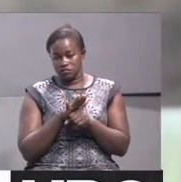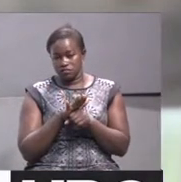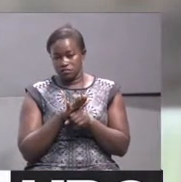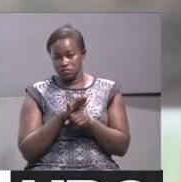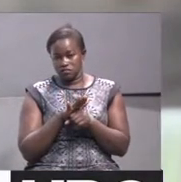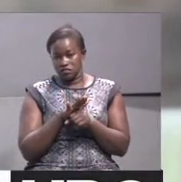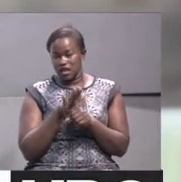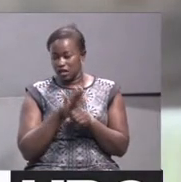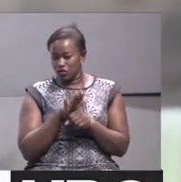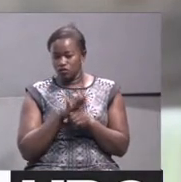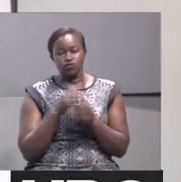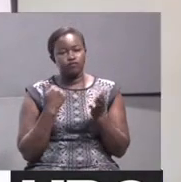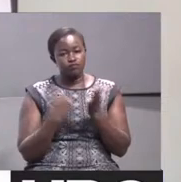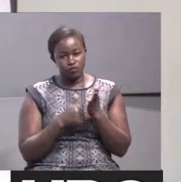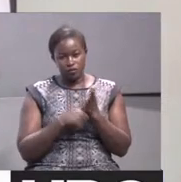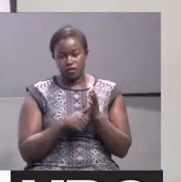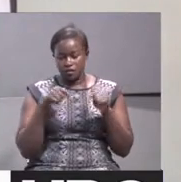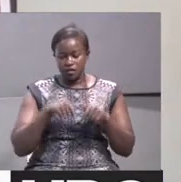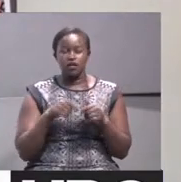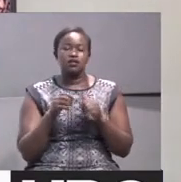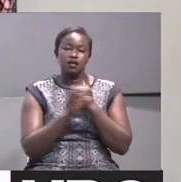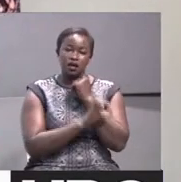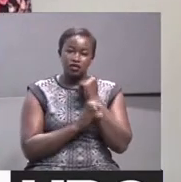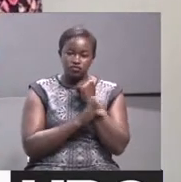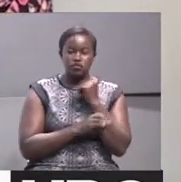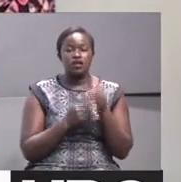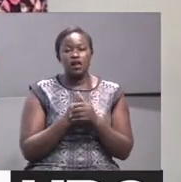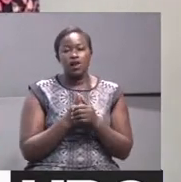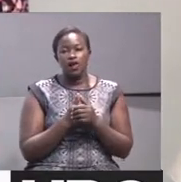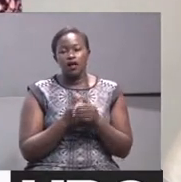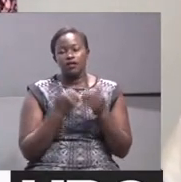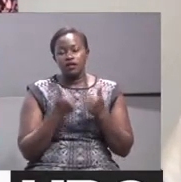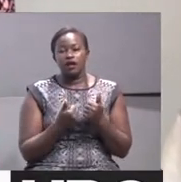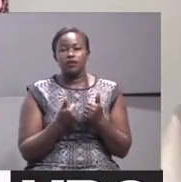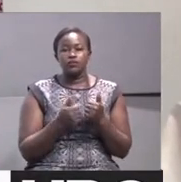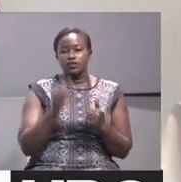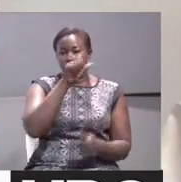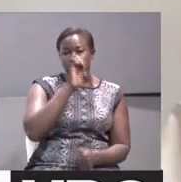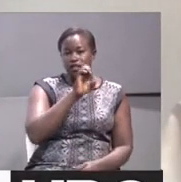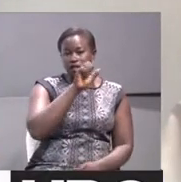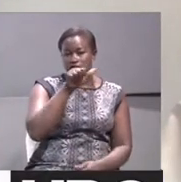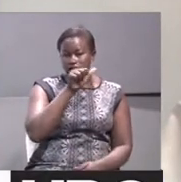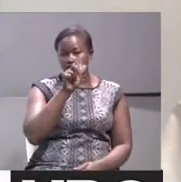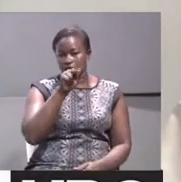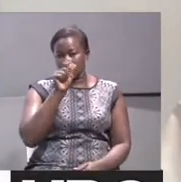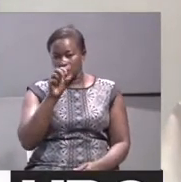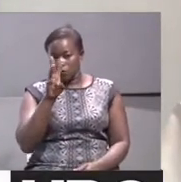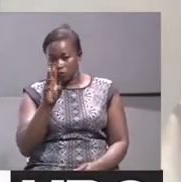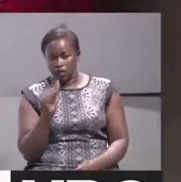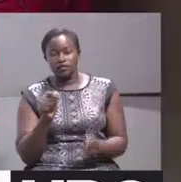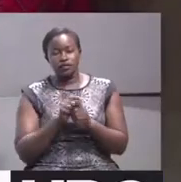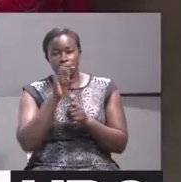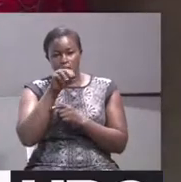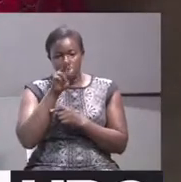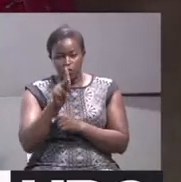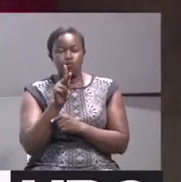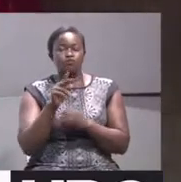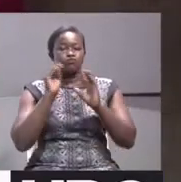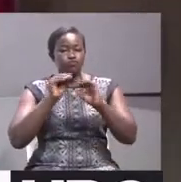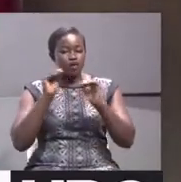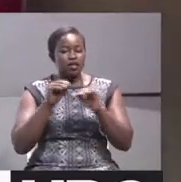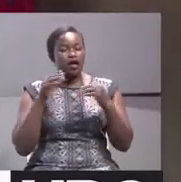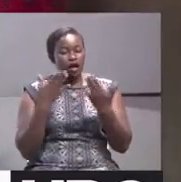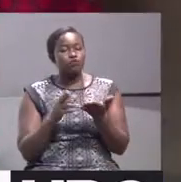there's trouble in the country. Sazakawa Africa Association and Makerere University have trained input traders on safe use of